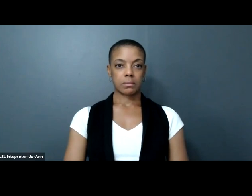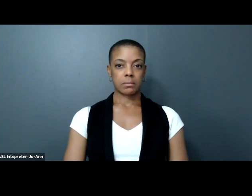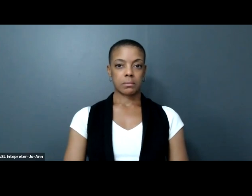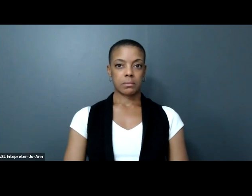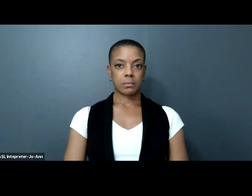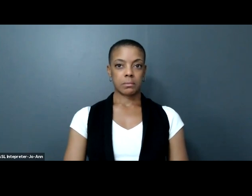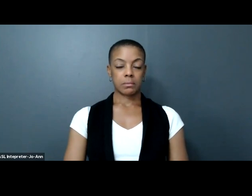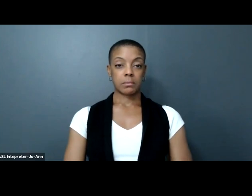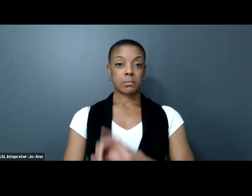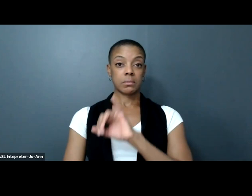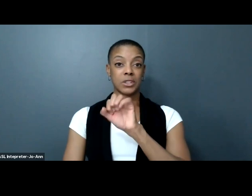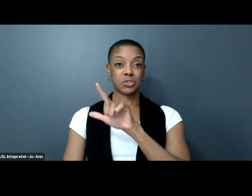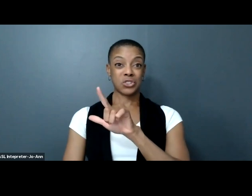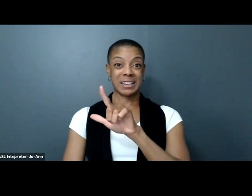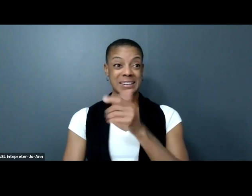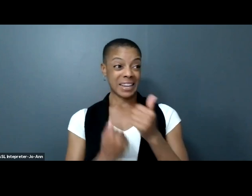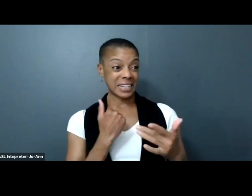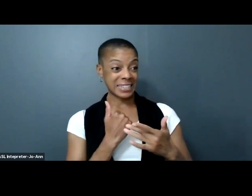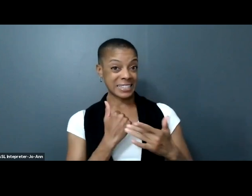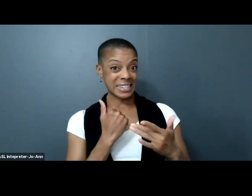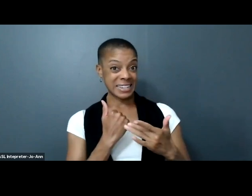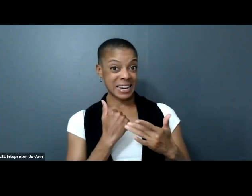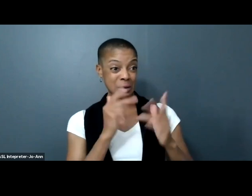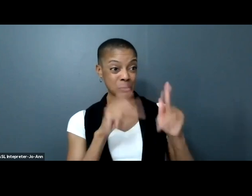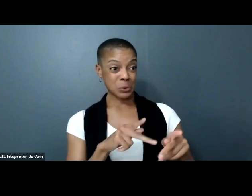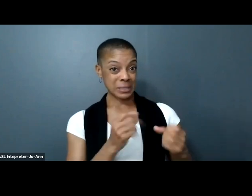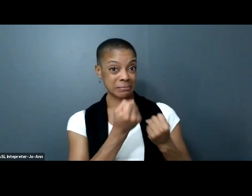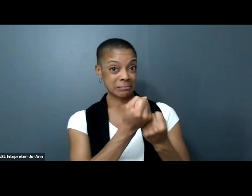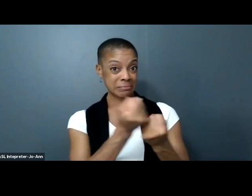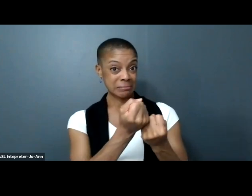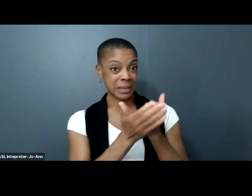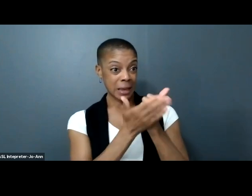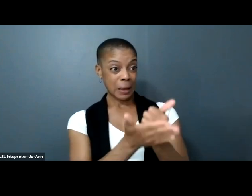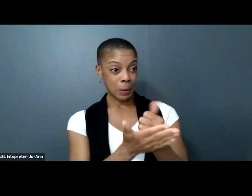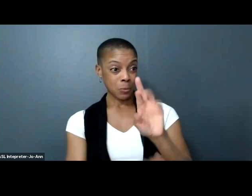Can any of our tech people help help Reginald?